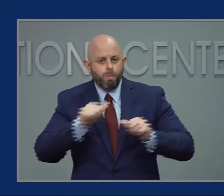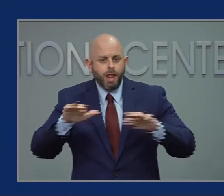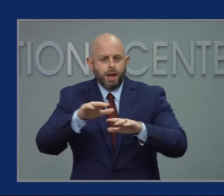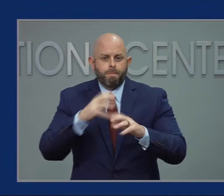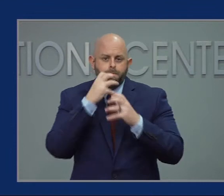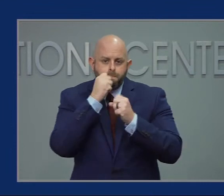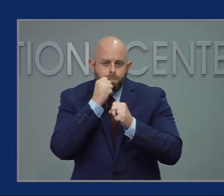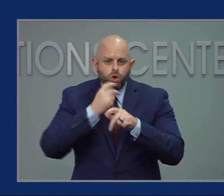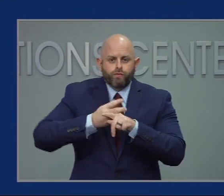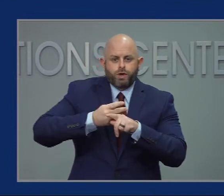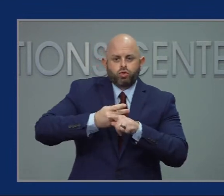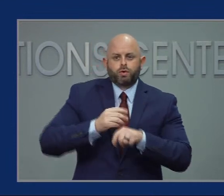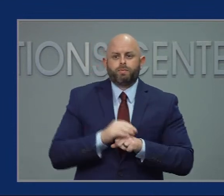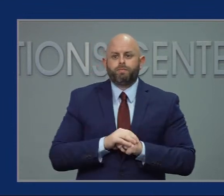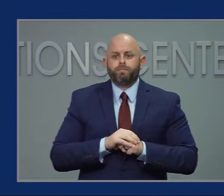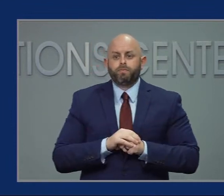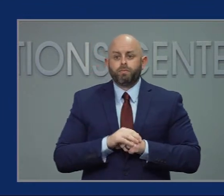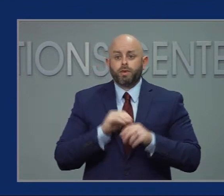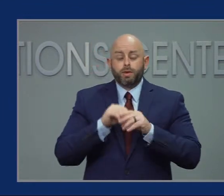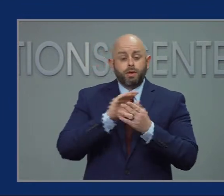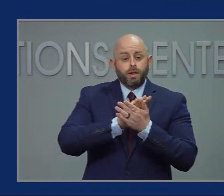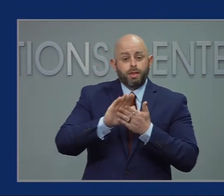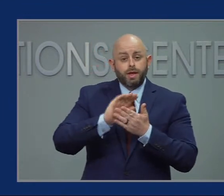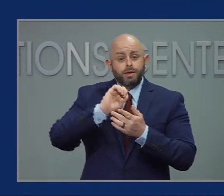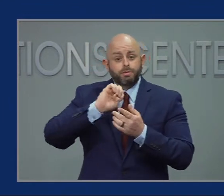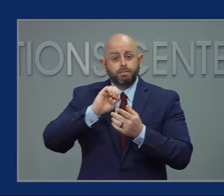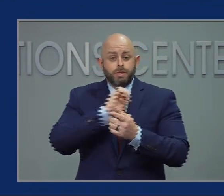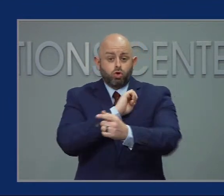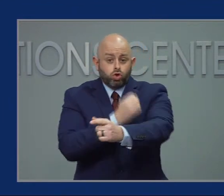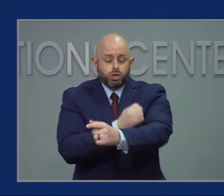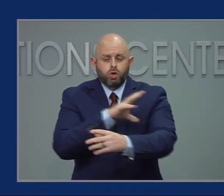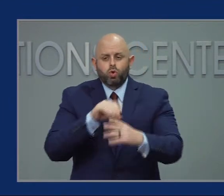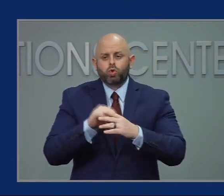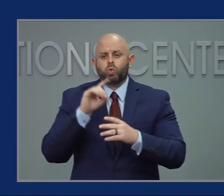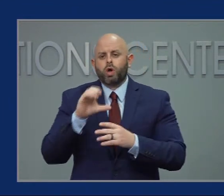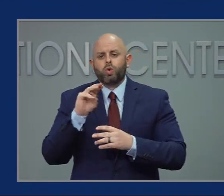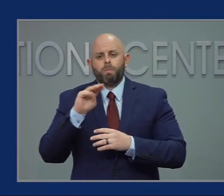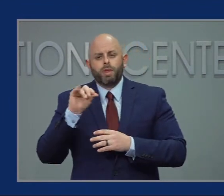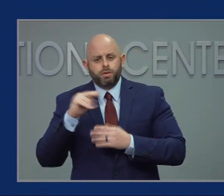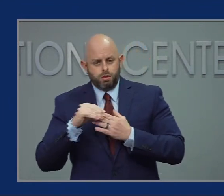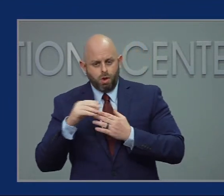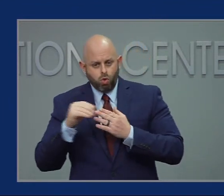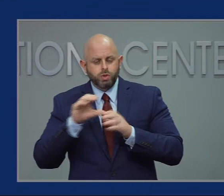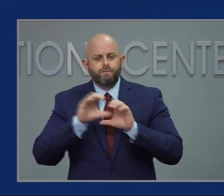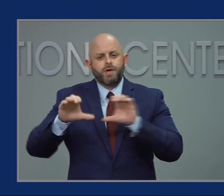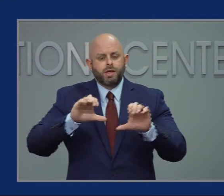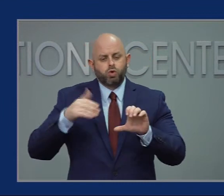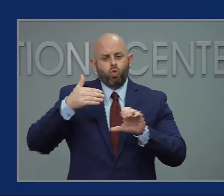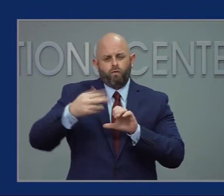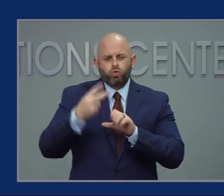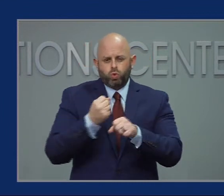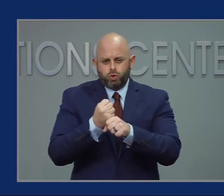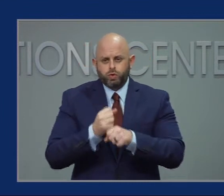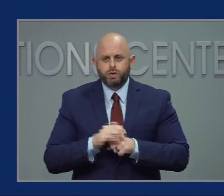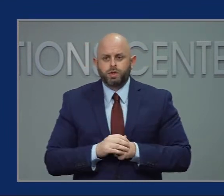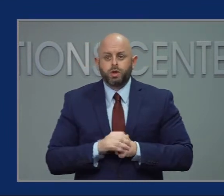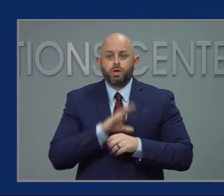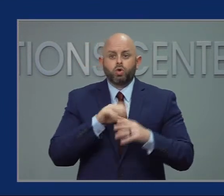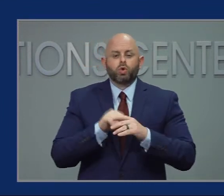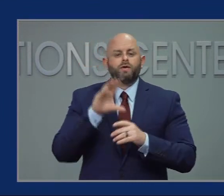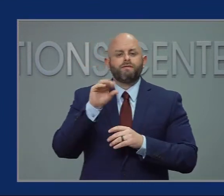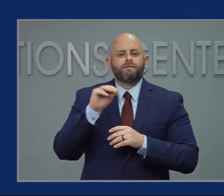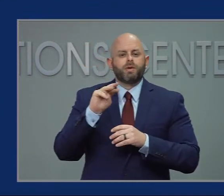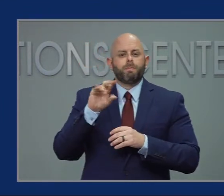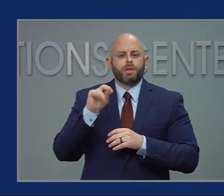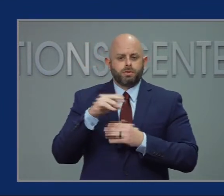In the clean energy area, it includes $100 million in investments over the biennium, including $50 million